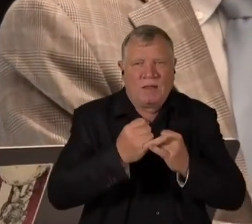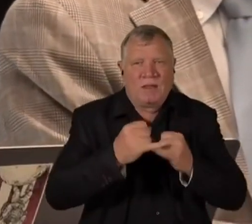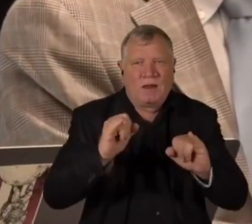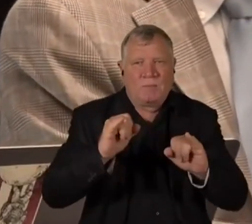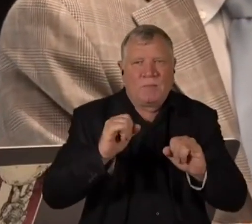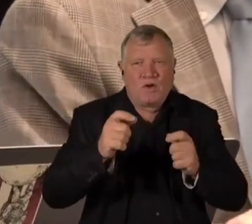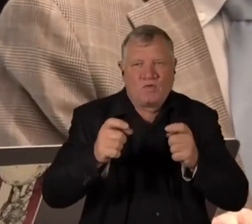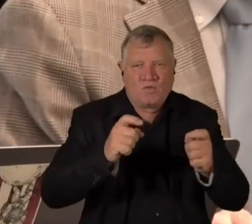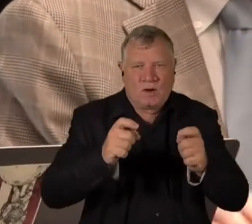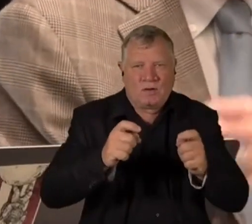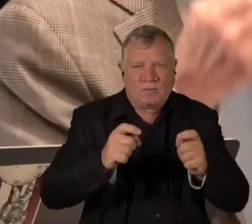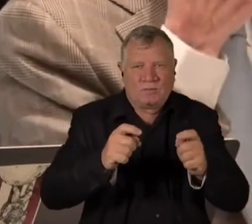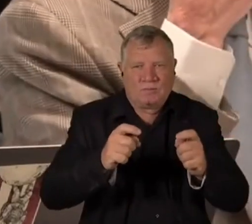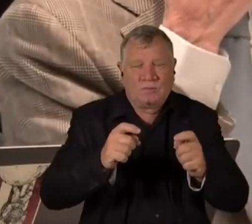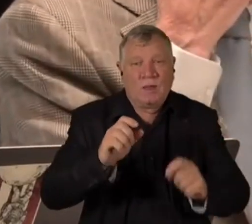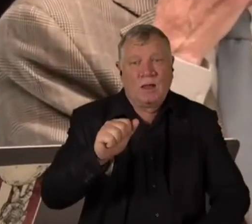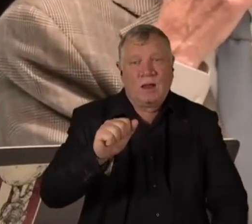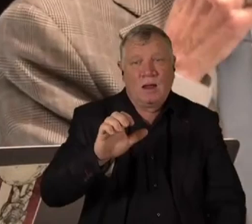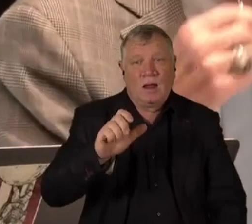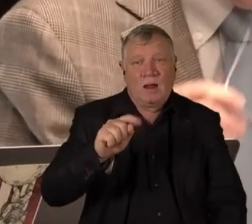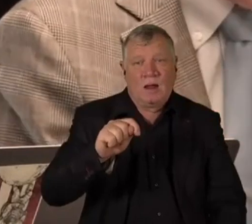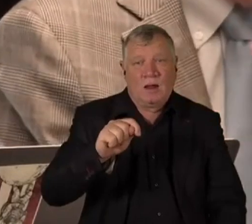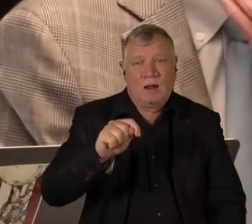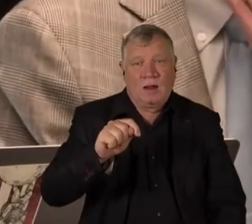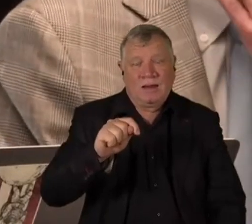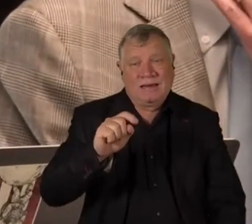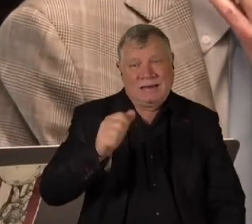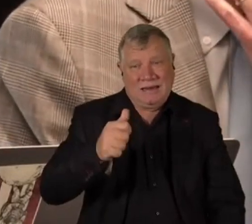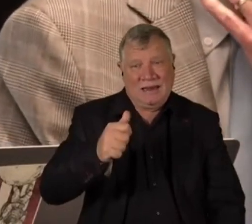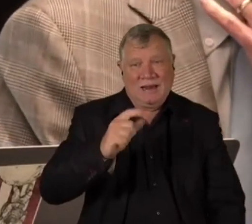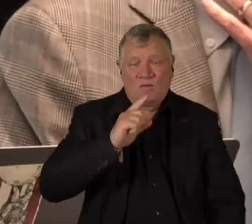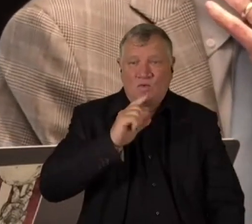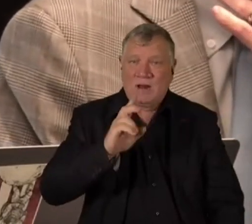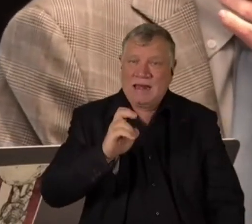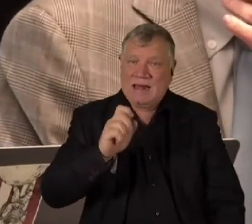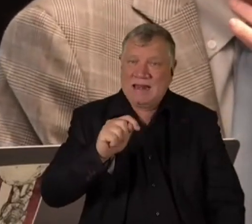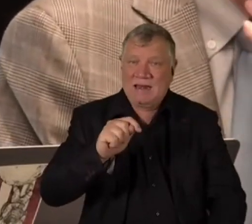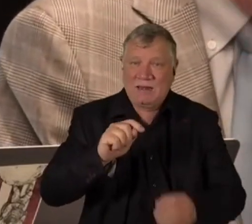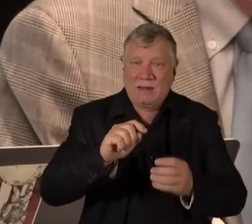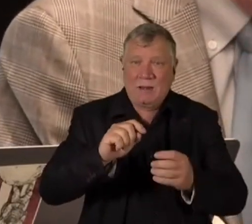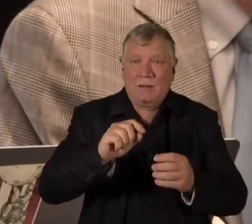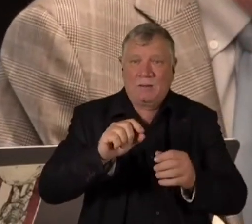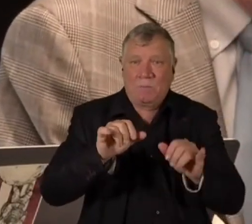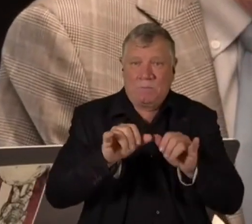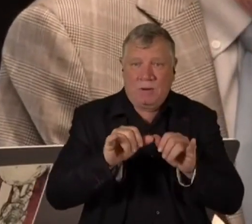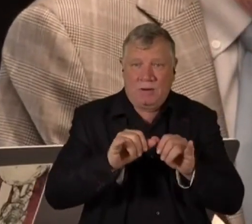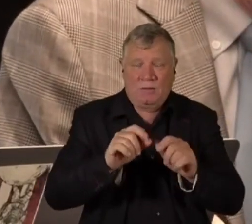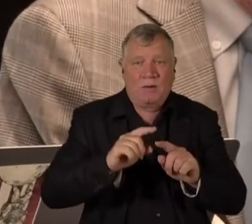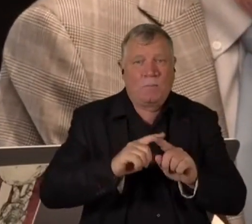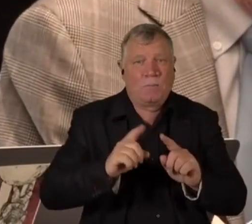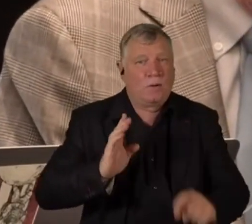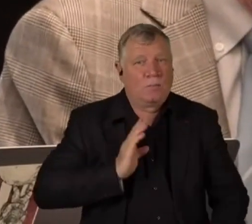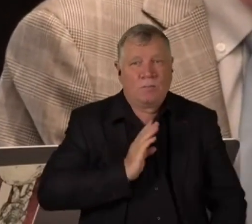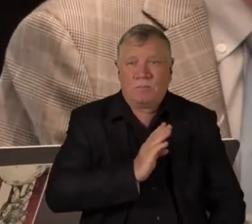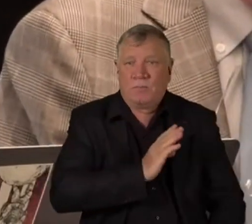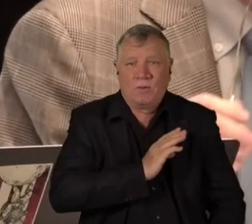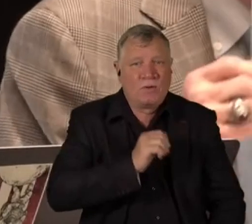regulator. While Act 10 is directed at net metering, the Oversight Board's concern is not net